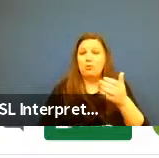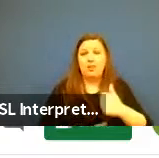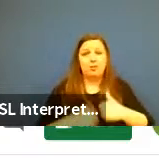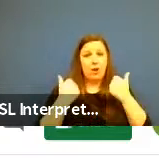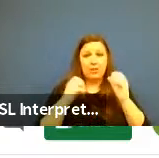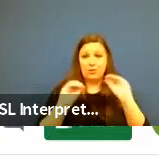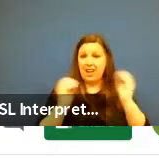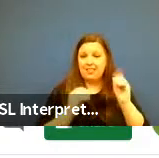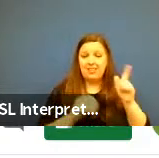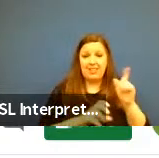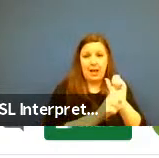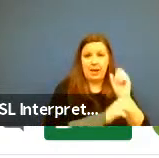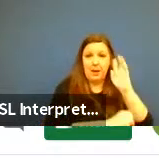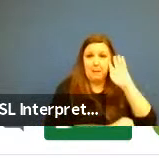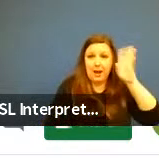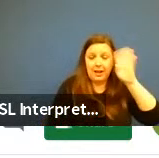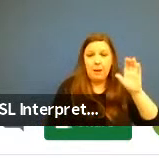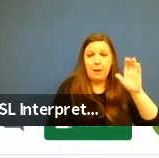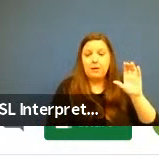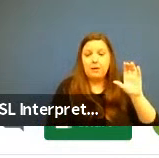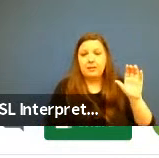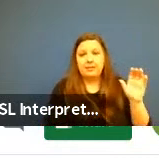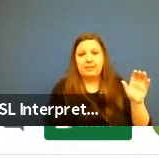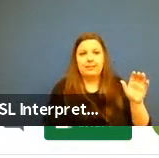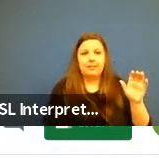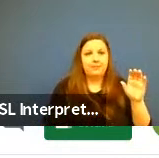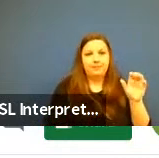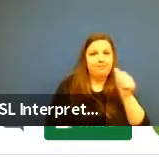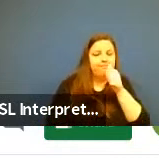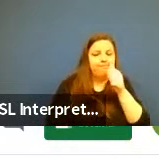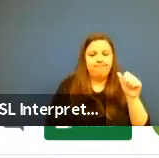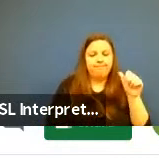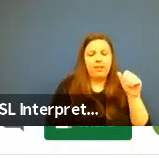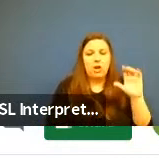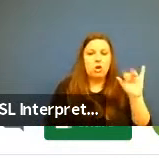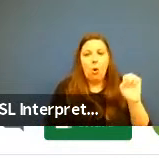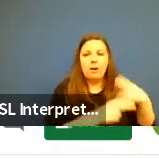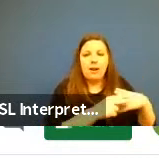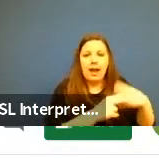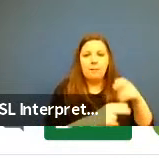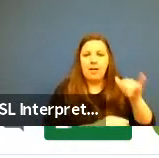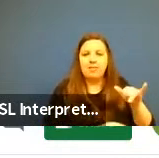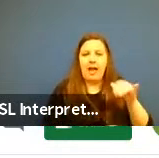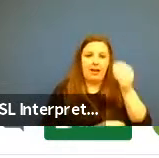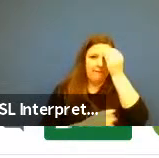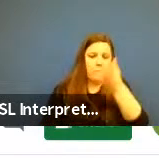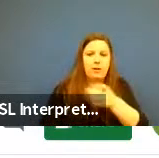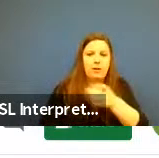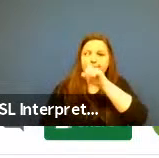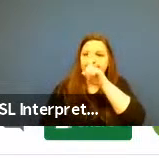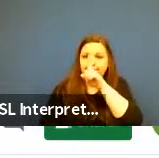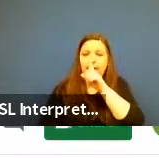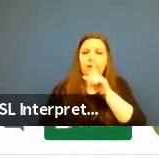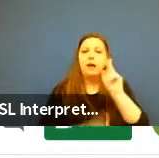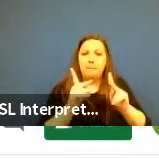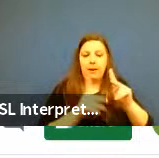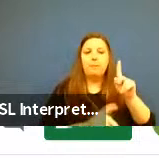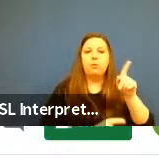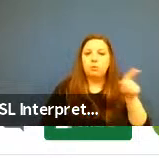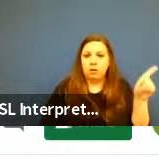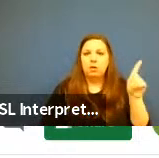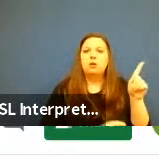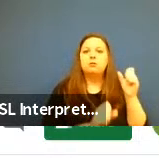for. And that's been my experience in corporate too. You don't give that detail. You give the people are making a decision based